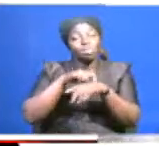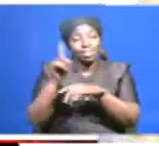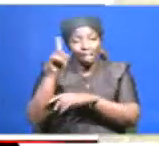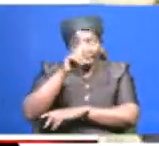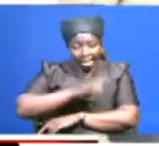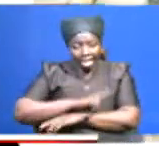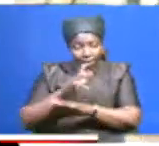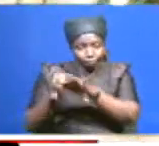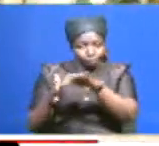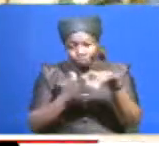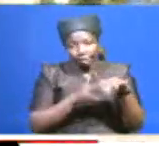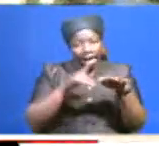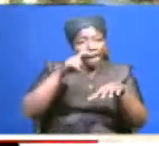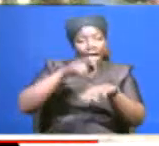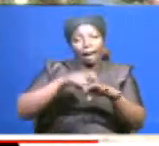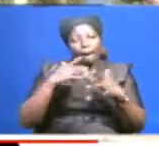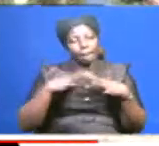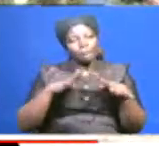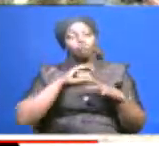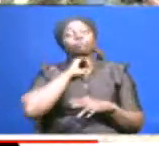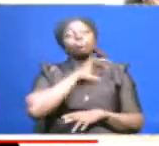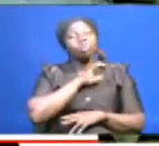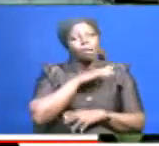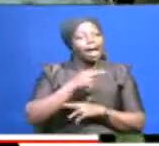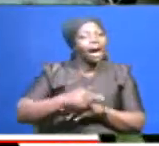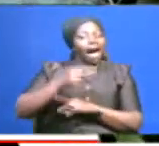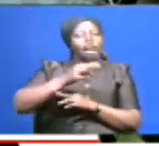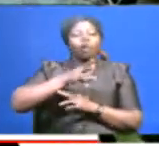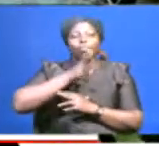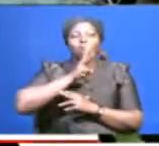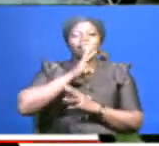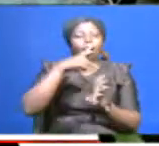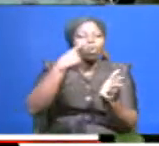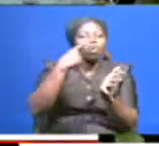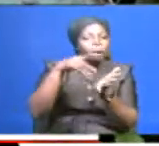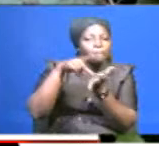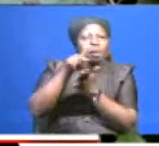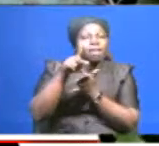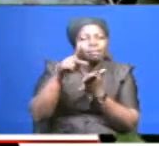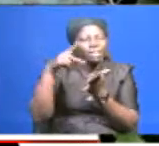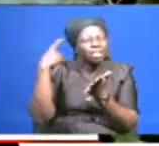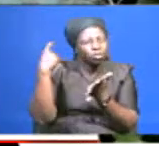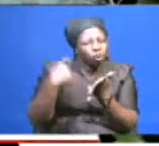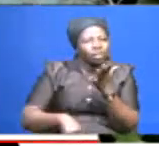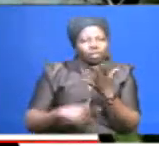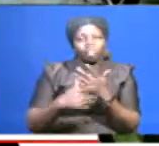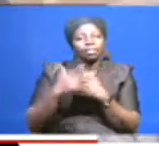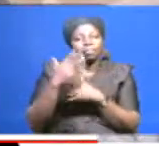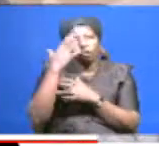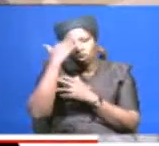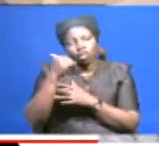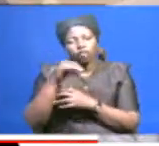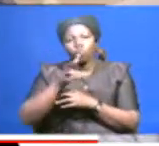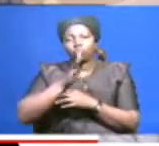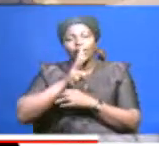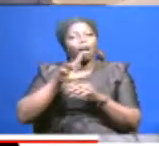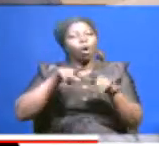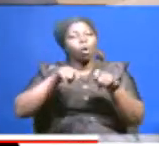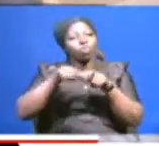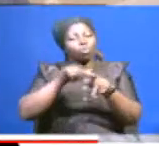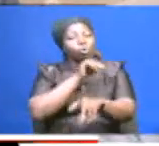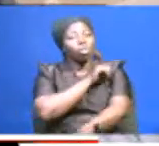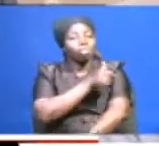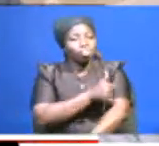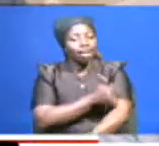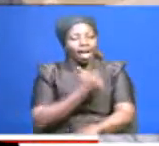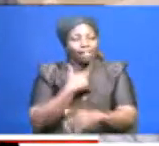Embu residents have decried high water tariffs following a move by the Water Regulatory Authority to implement a section of the